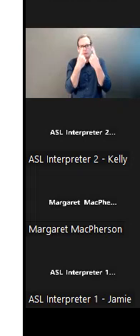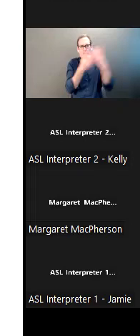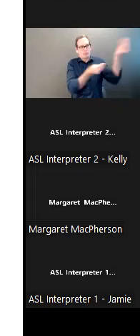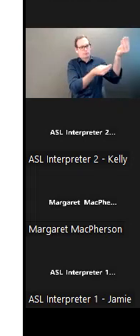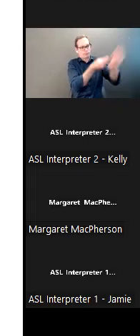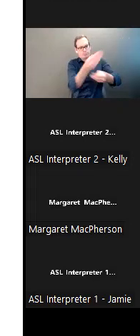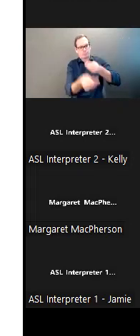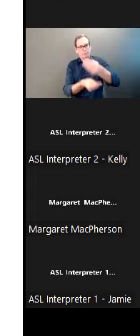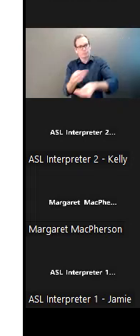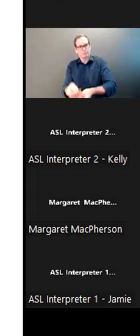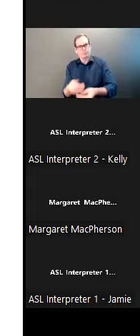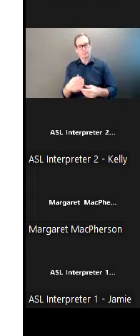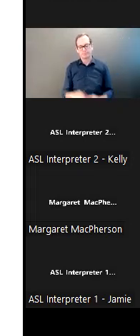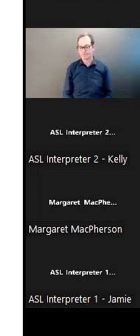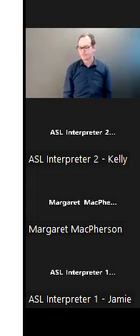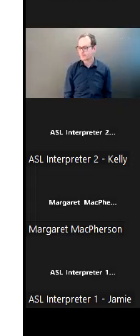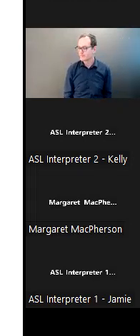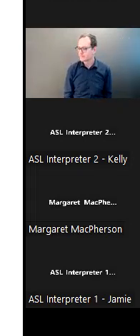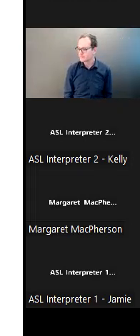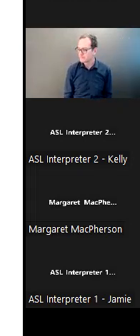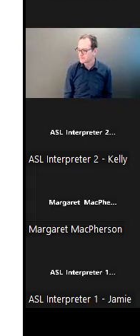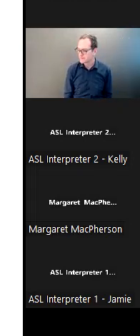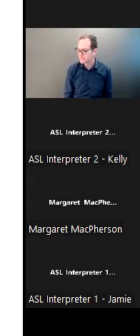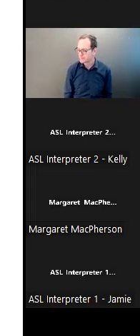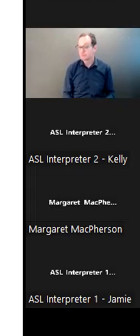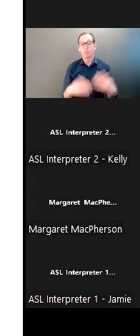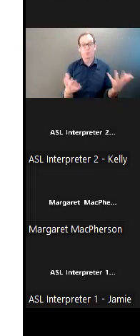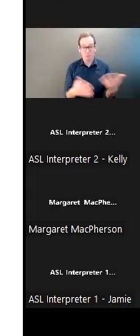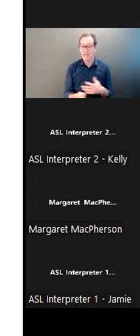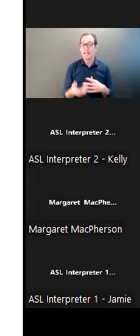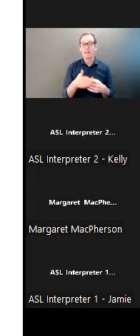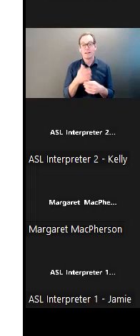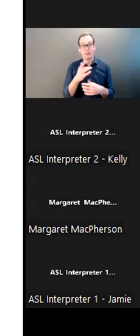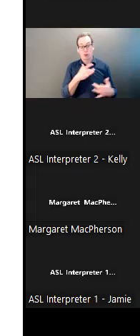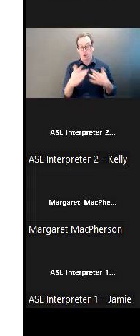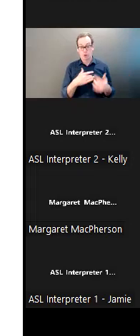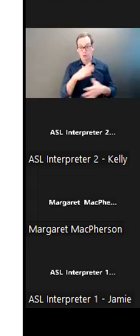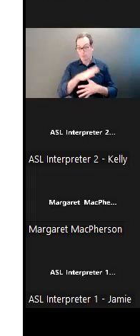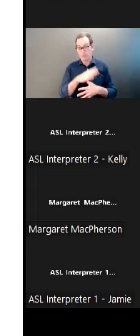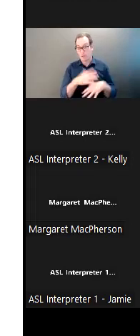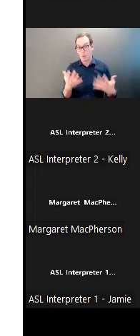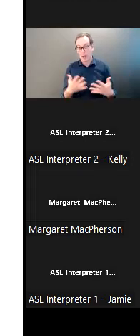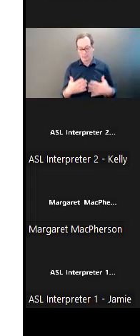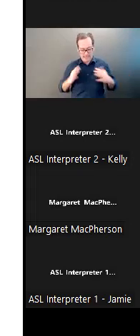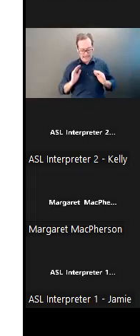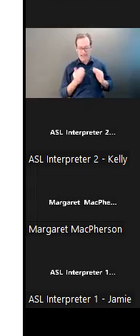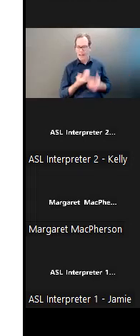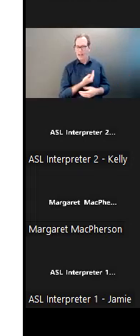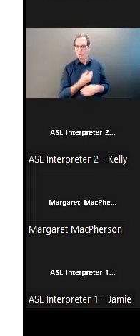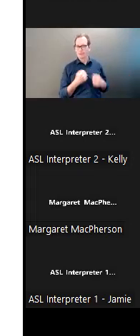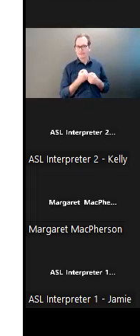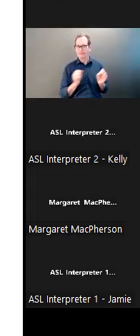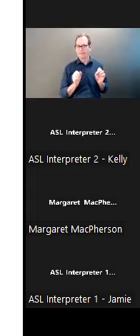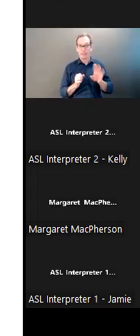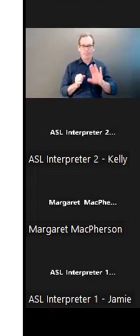physical injury and even death is an outcome that we worry about. So our safety is paramount. So it sort of links us back to that